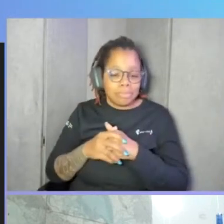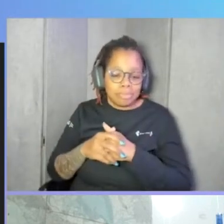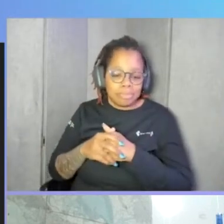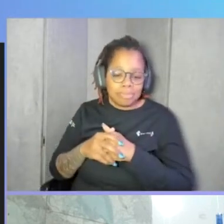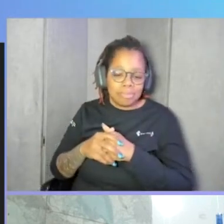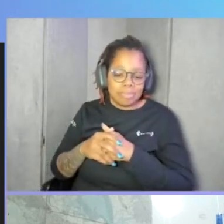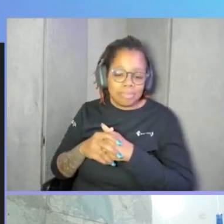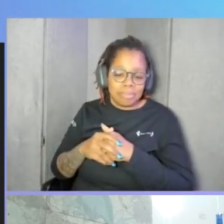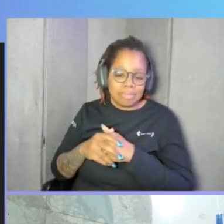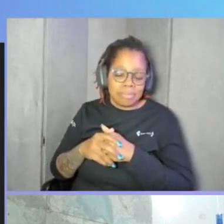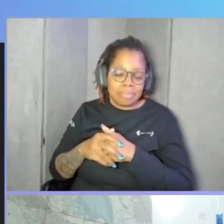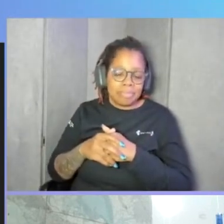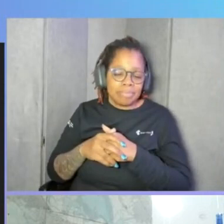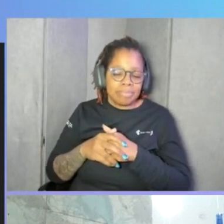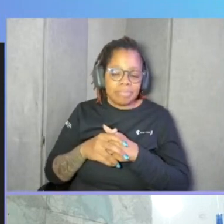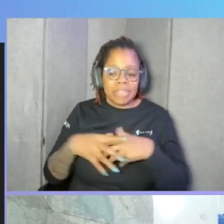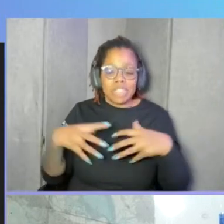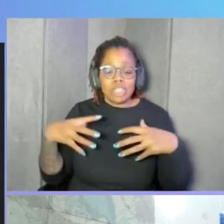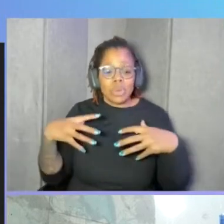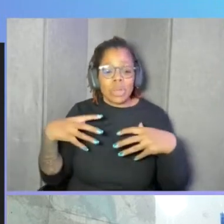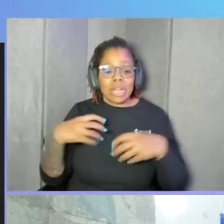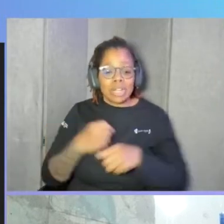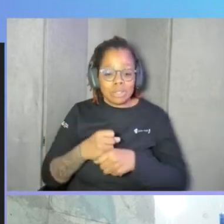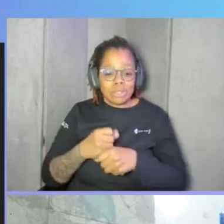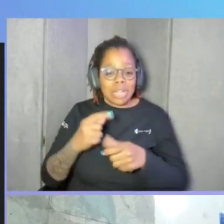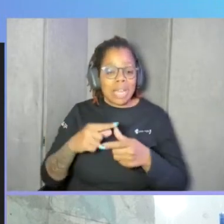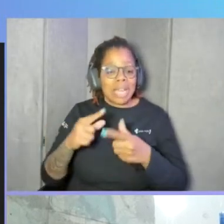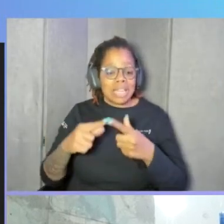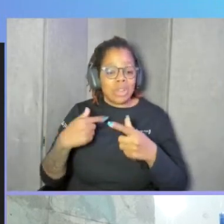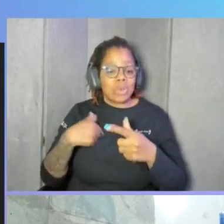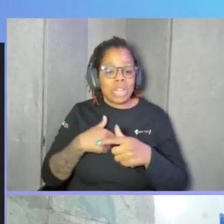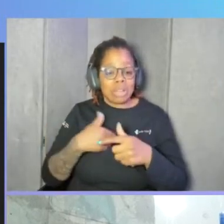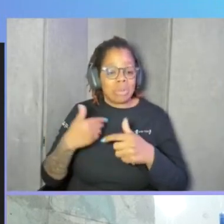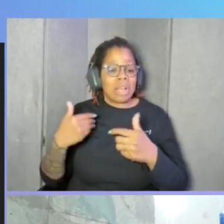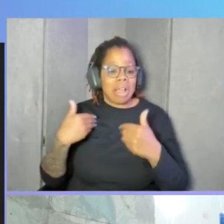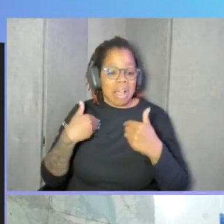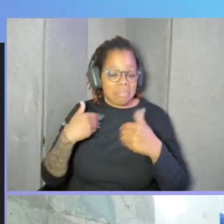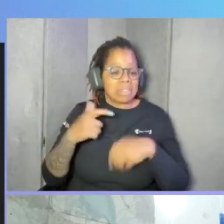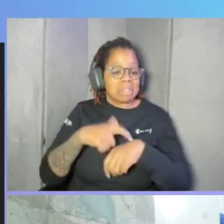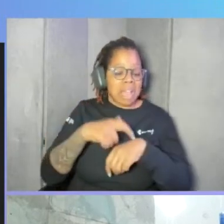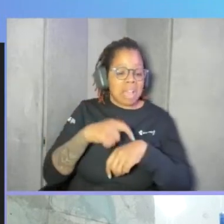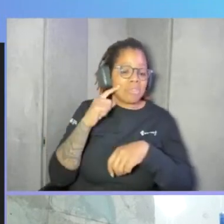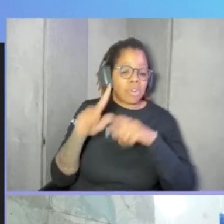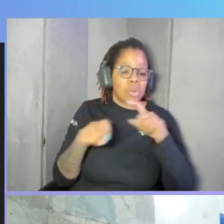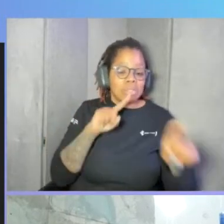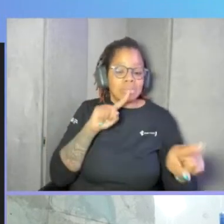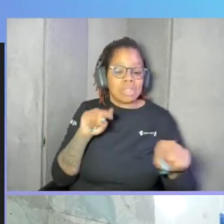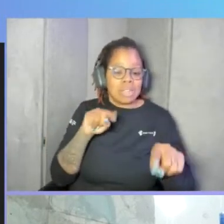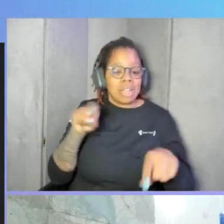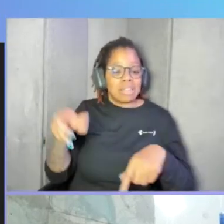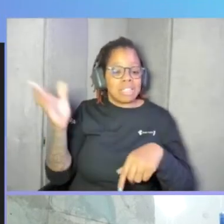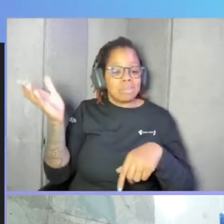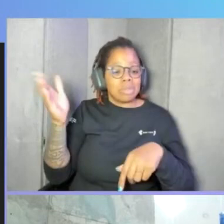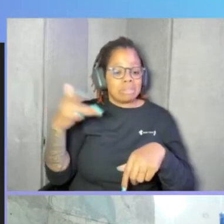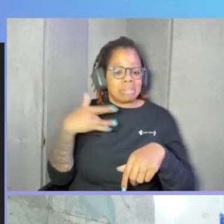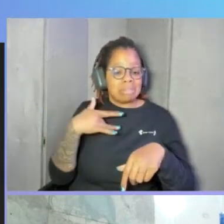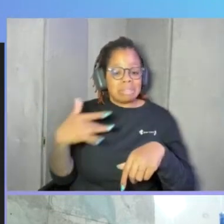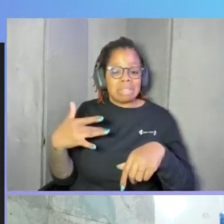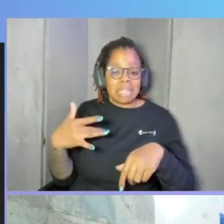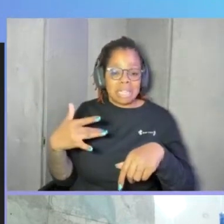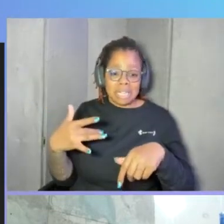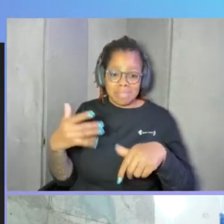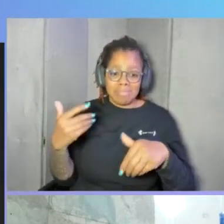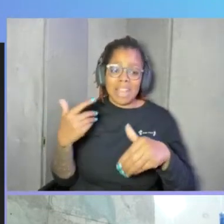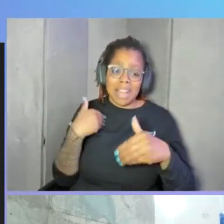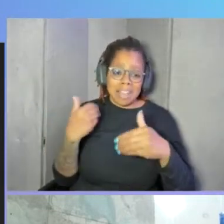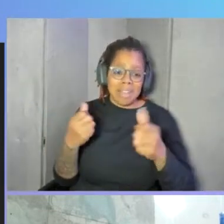Okay, so in conclusion, and then we'll have some extra time for questions because this presentation normally generates quite a